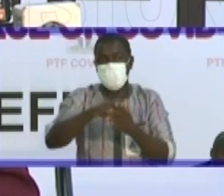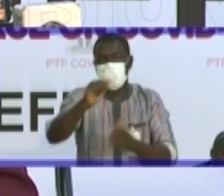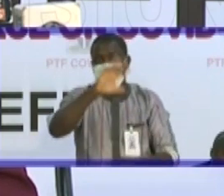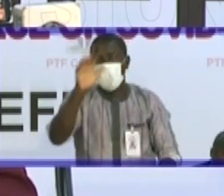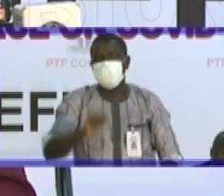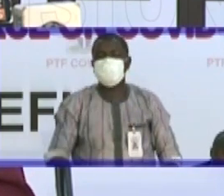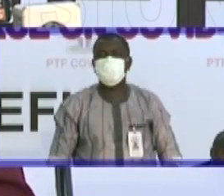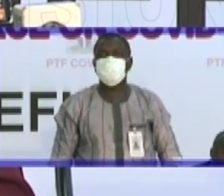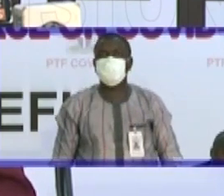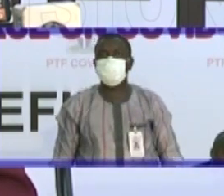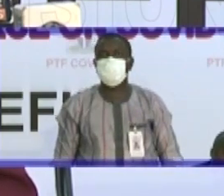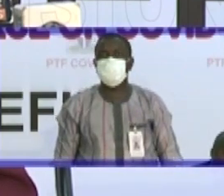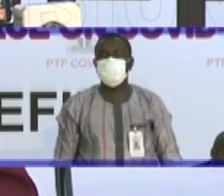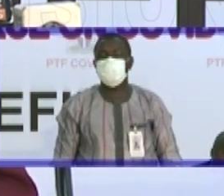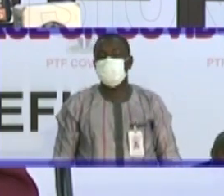Now,